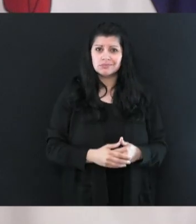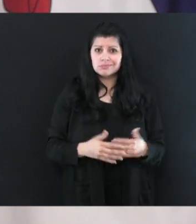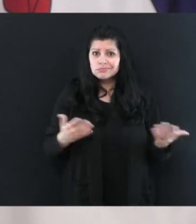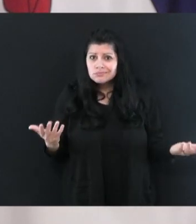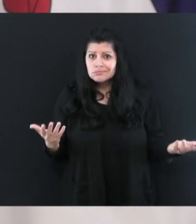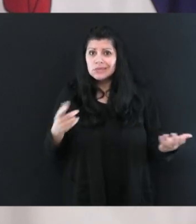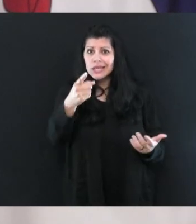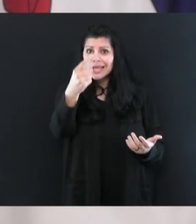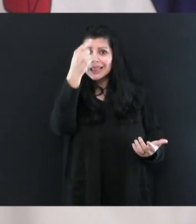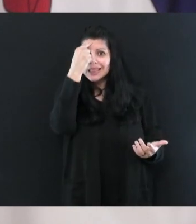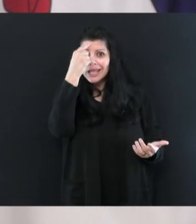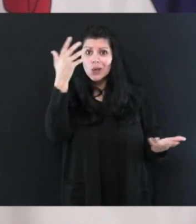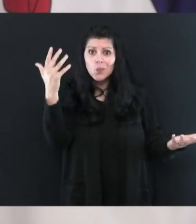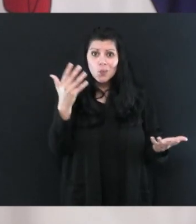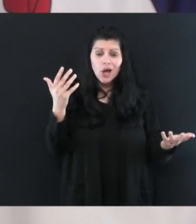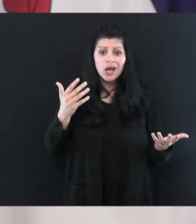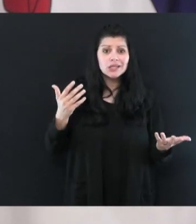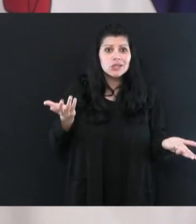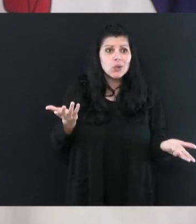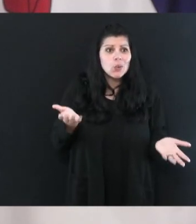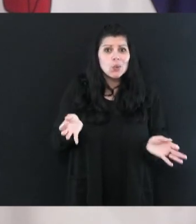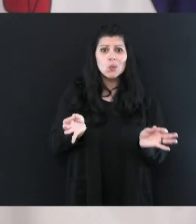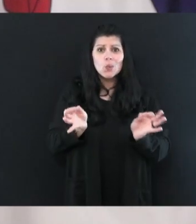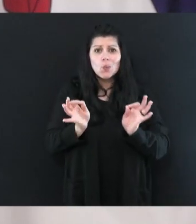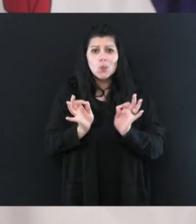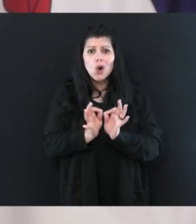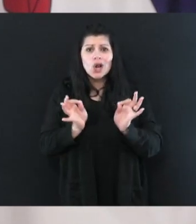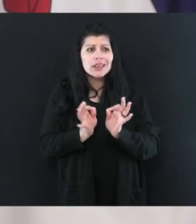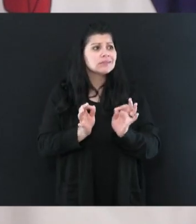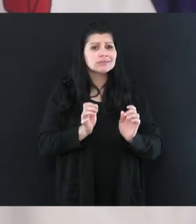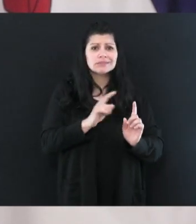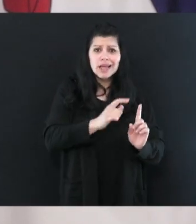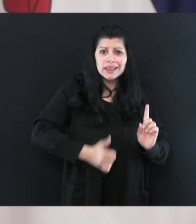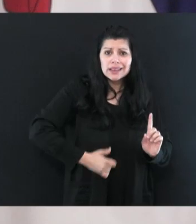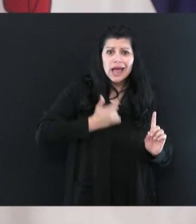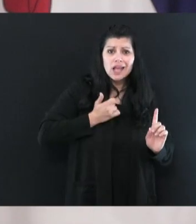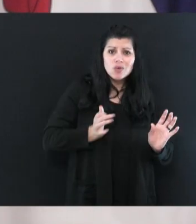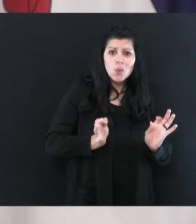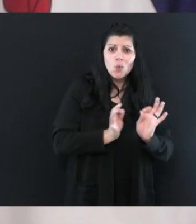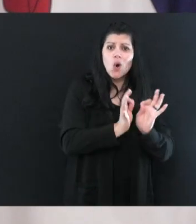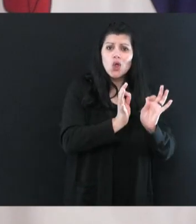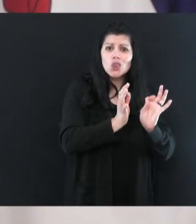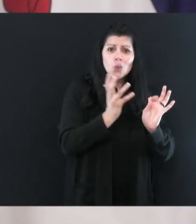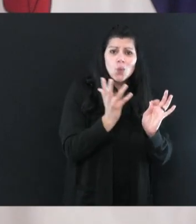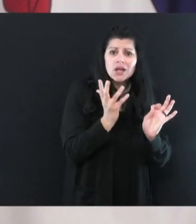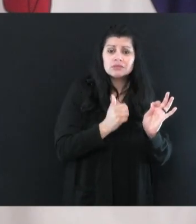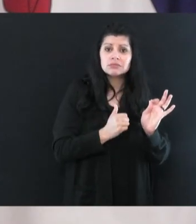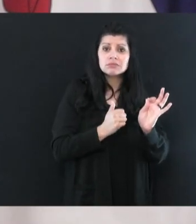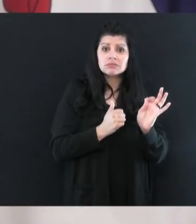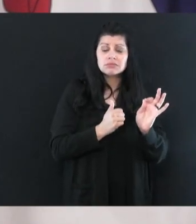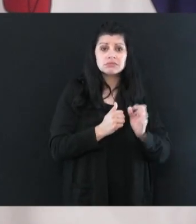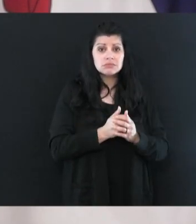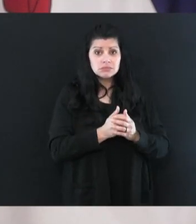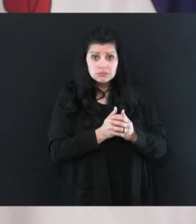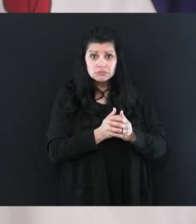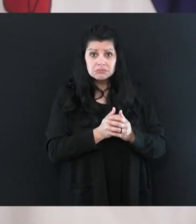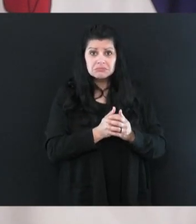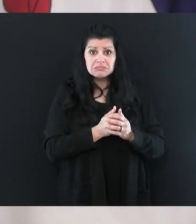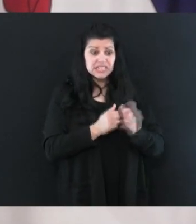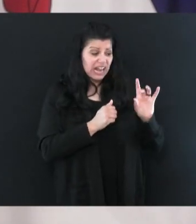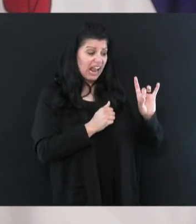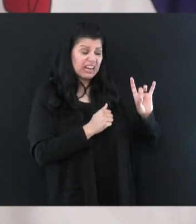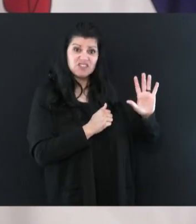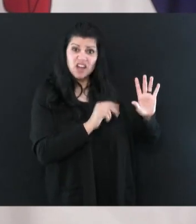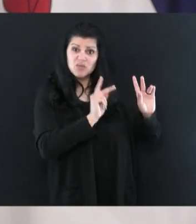have said this so much. What is a life worth? Do you not think that one of those